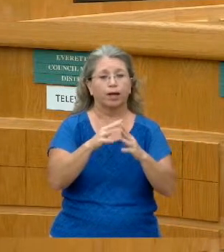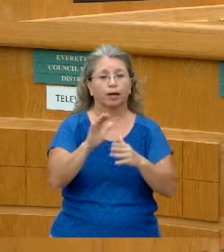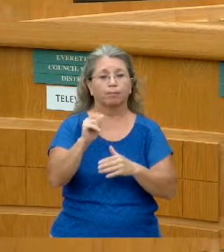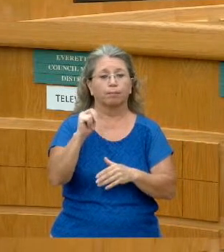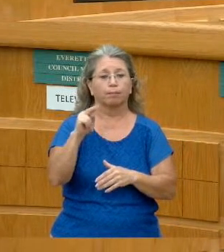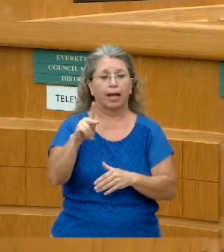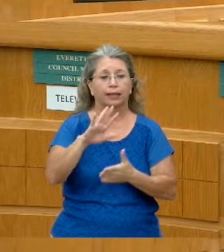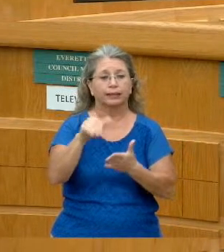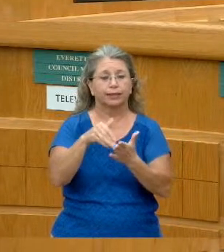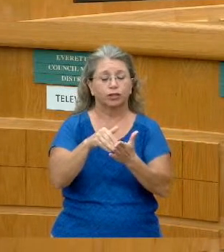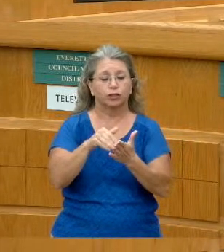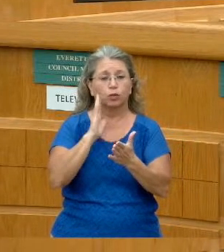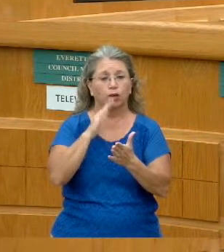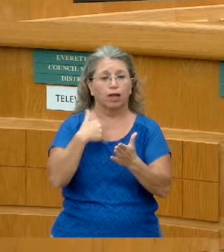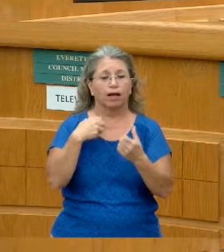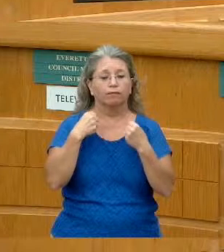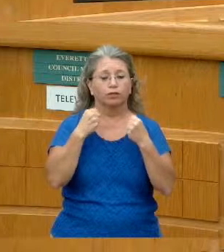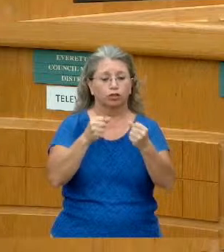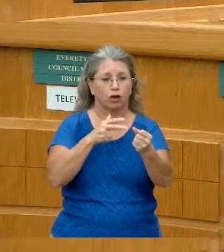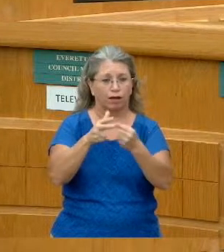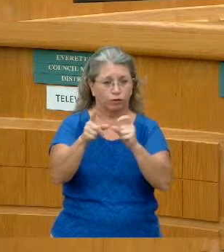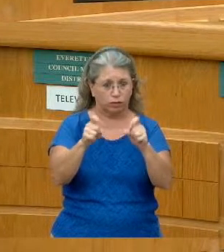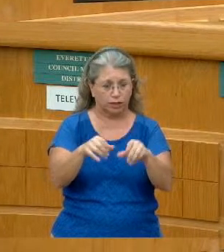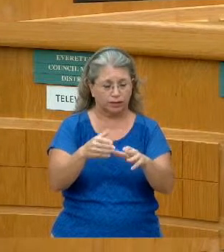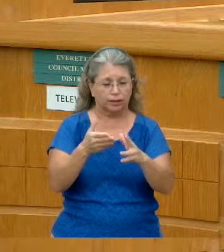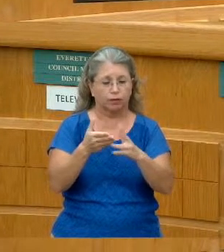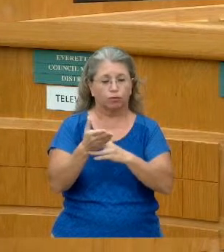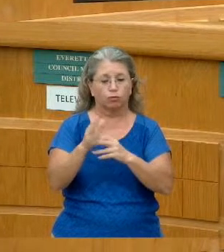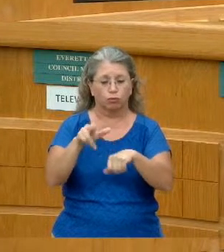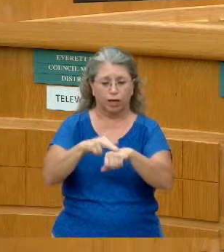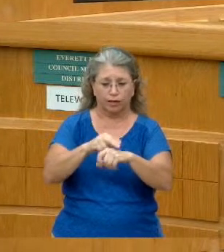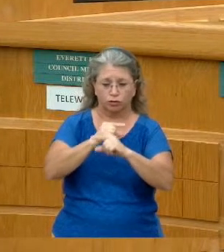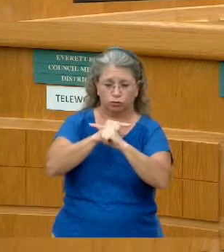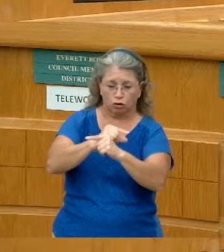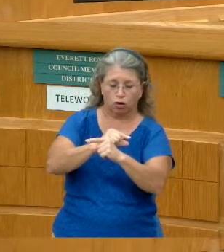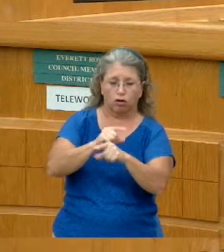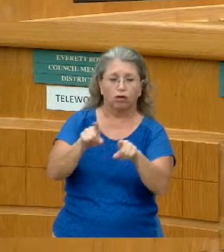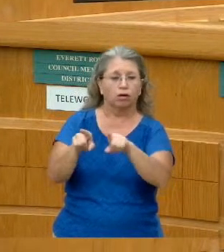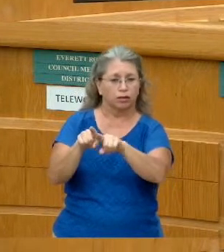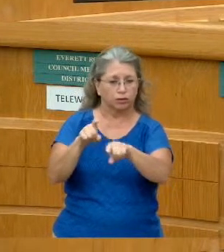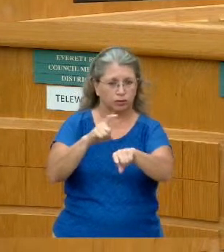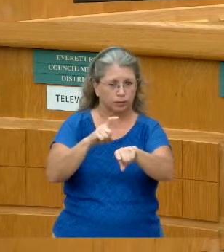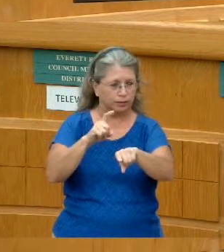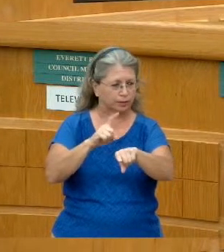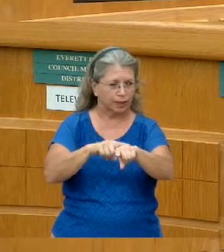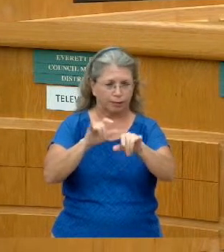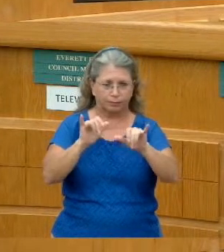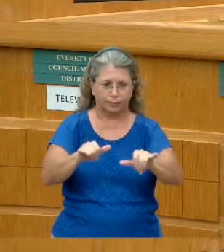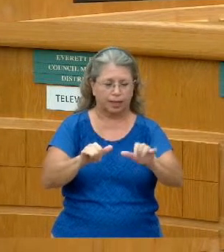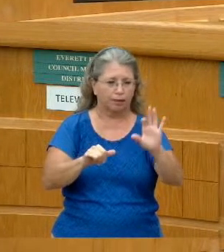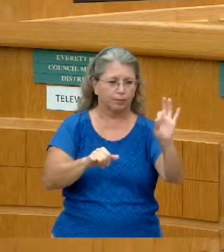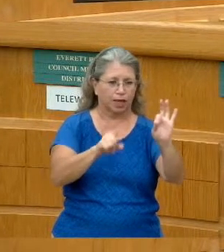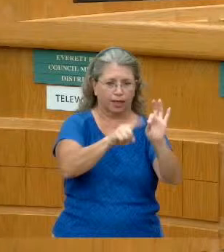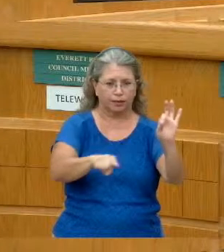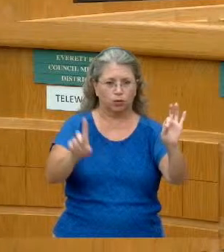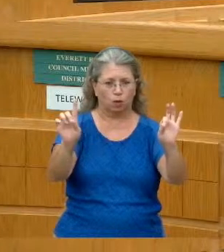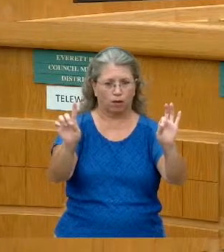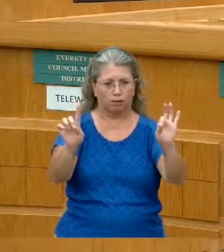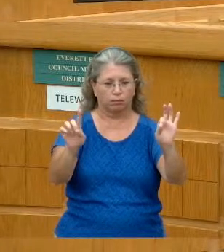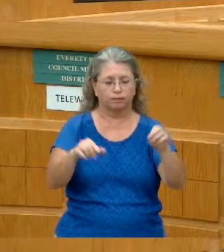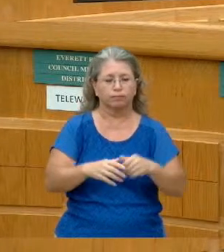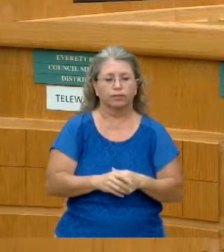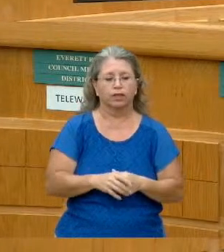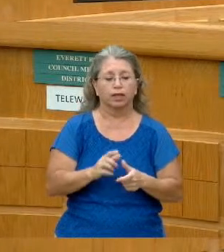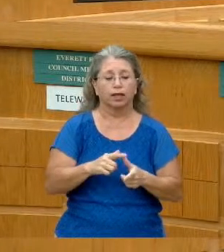another testing event by the National Guard, also from the hours of 9 to 1. And then on